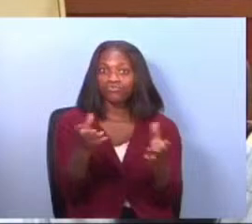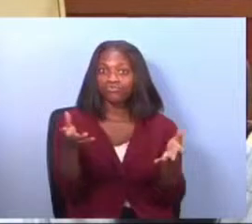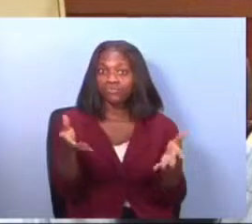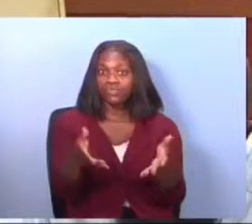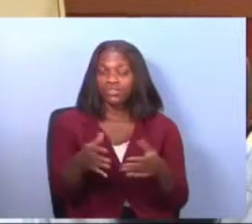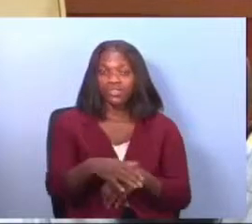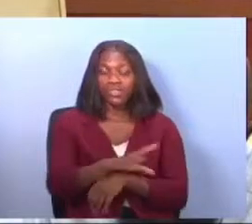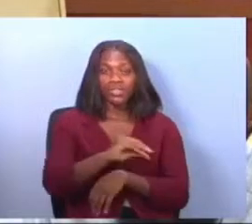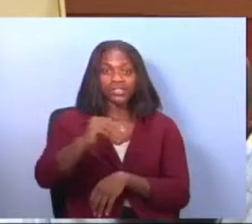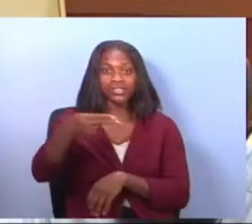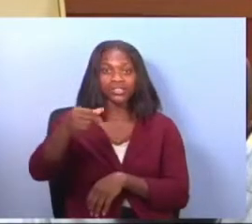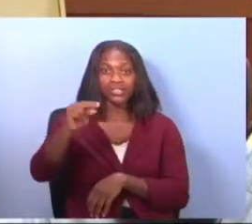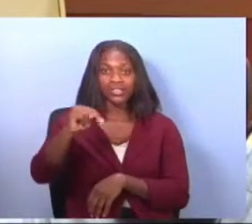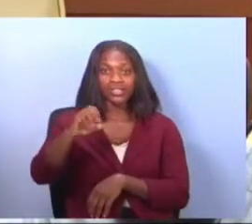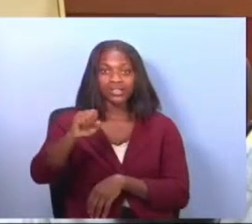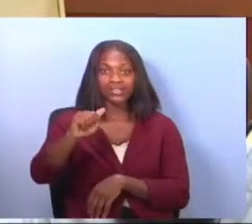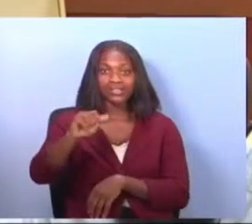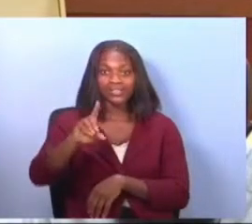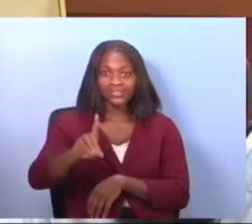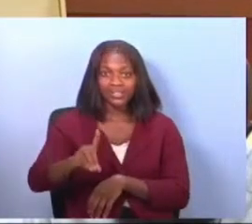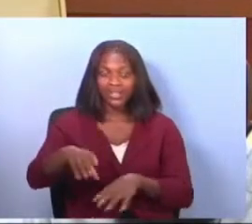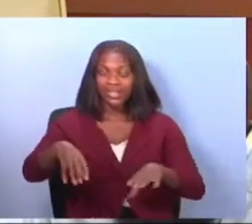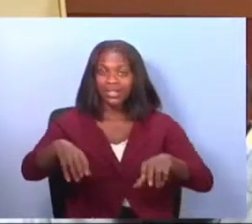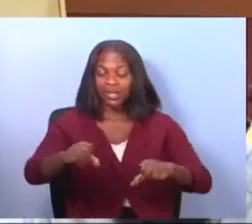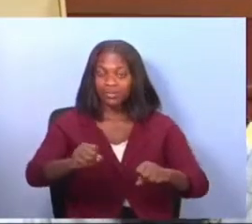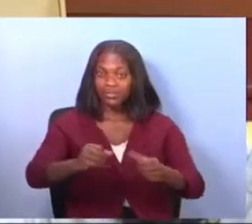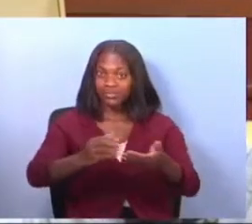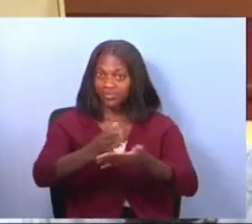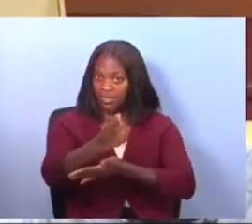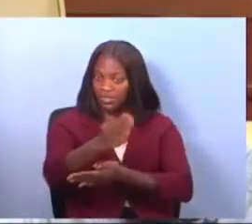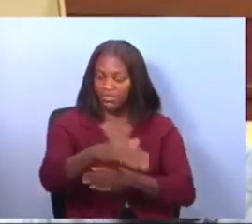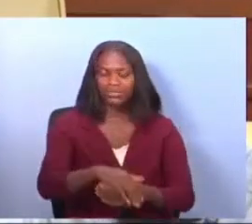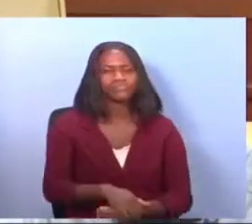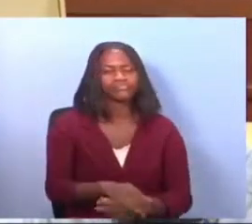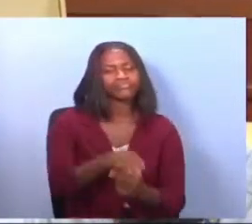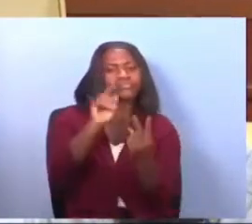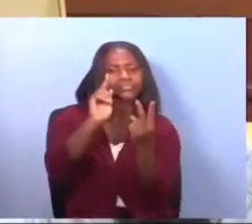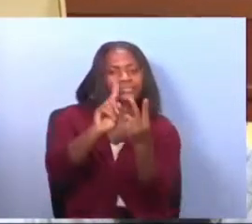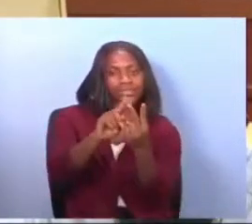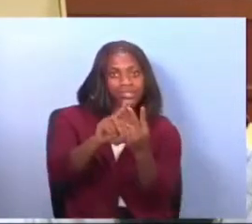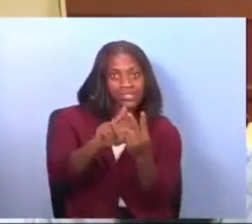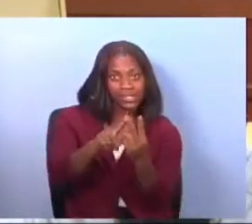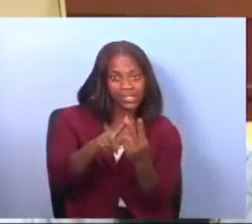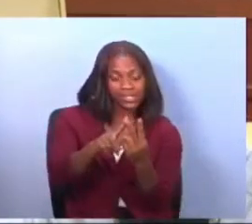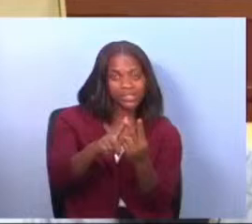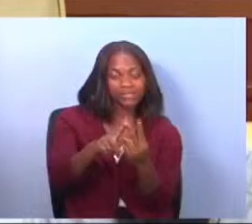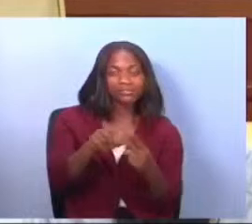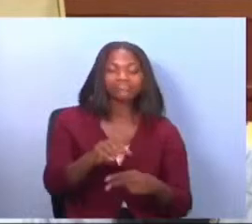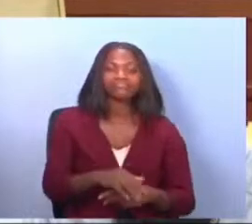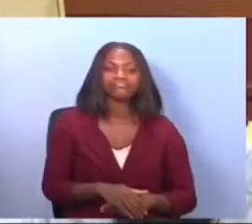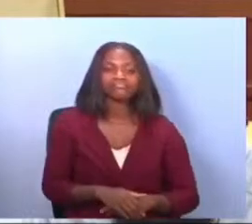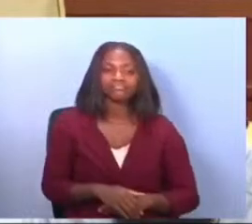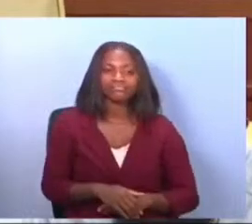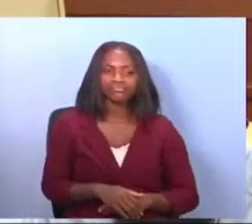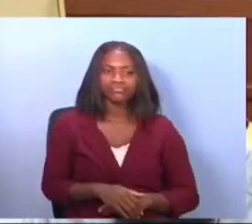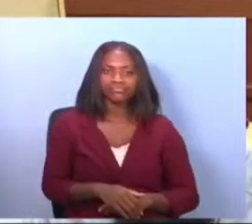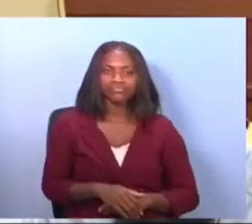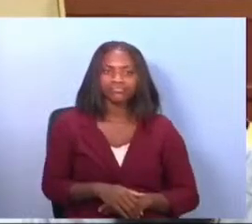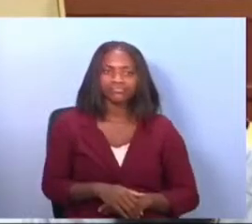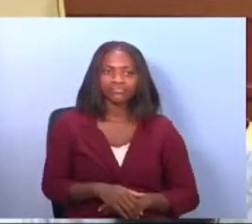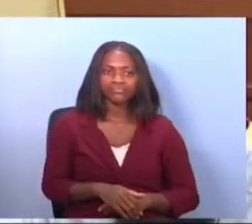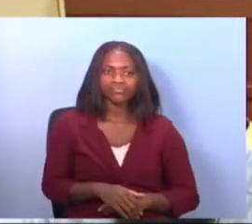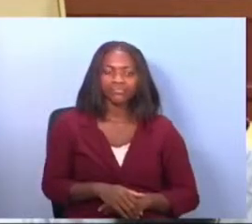the handout or the votes and proceedings to have captured that. The second issue had to do with a point,